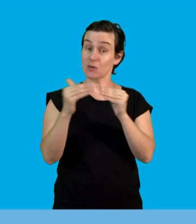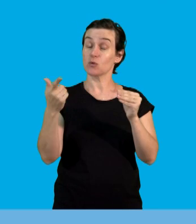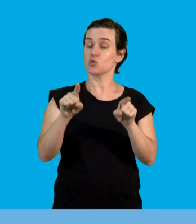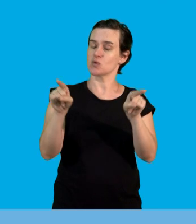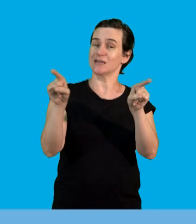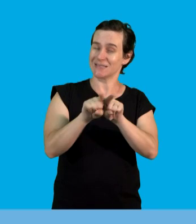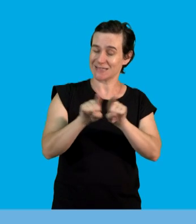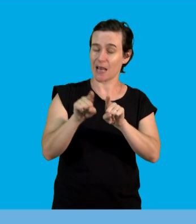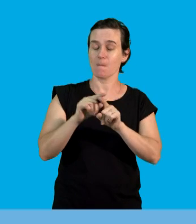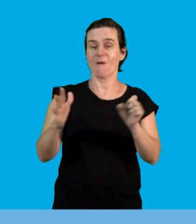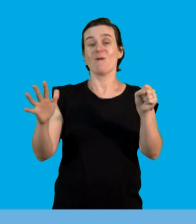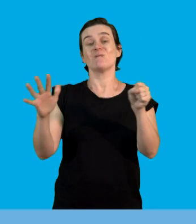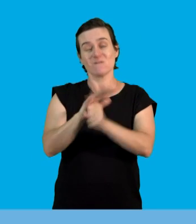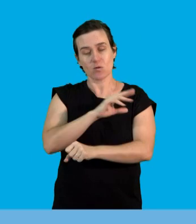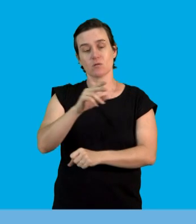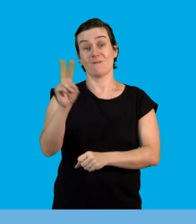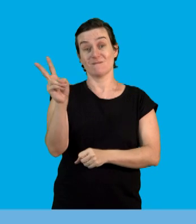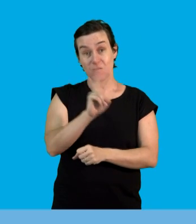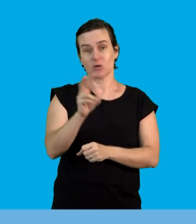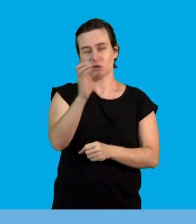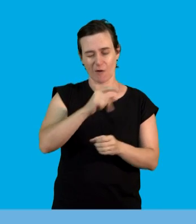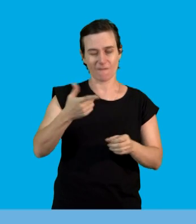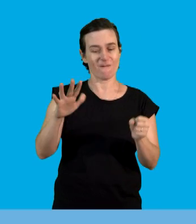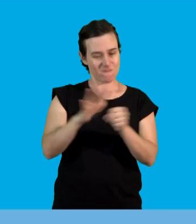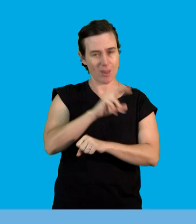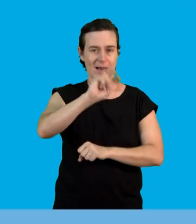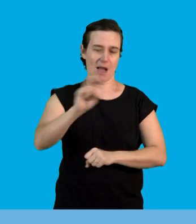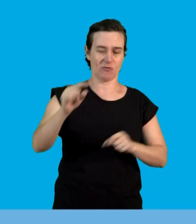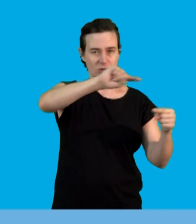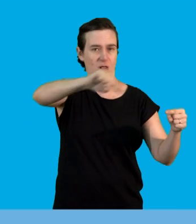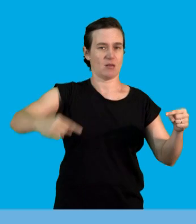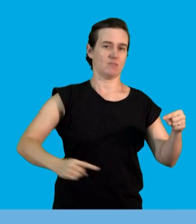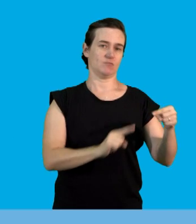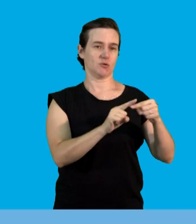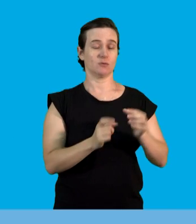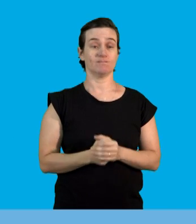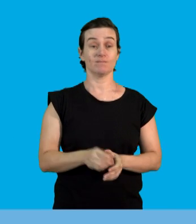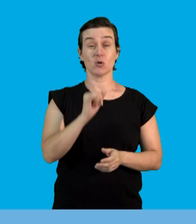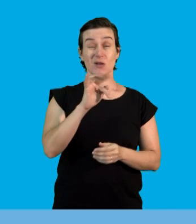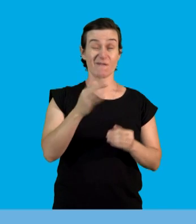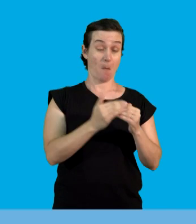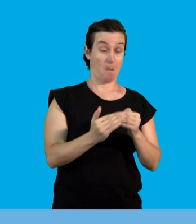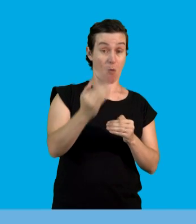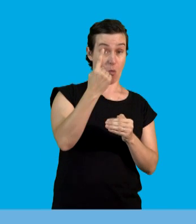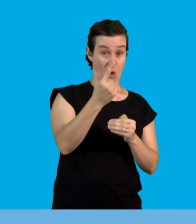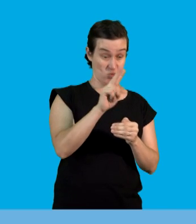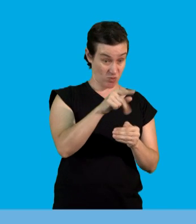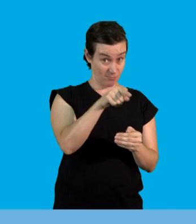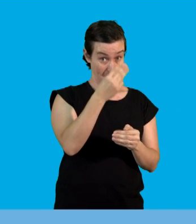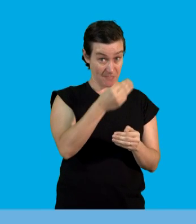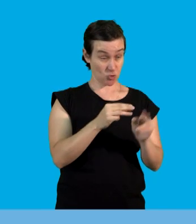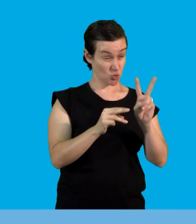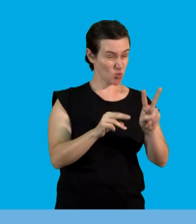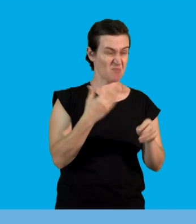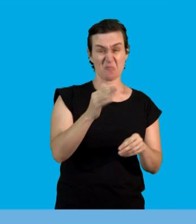to be equal to the total voltage of the cell or of the entire circuit. So if we have more than one resistor, in this case we have two, if